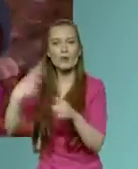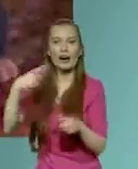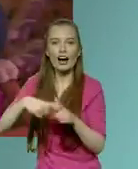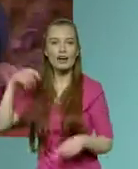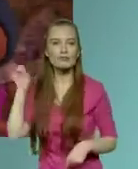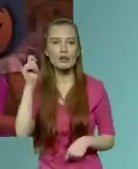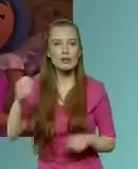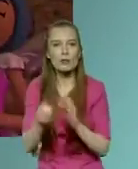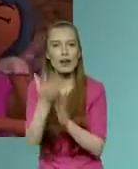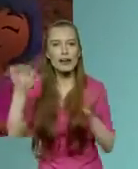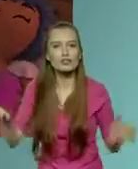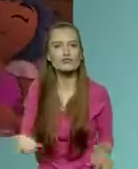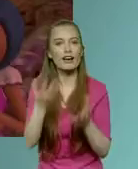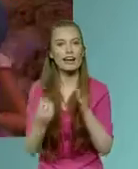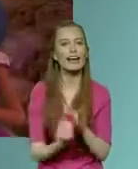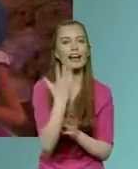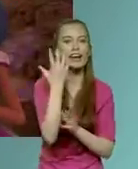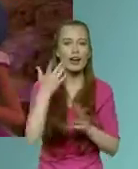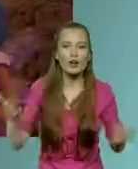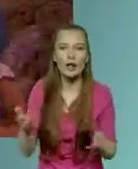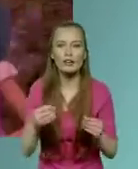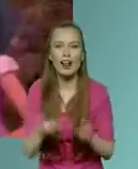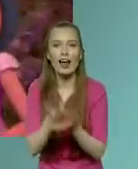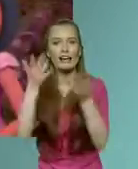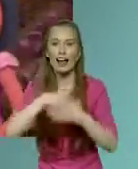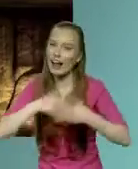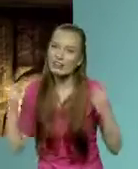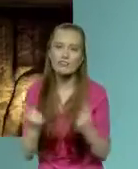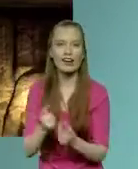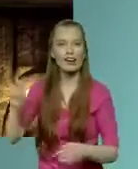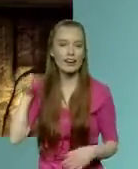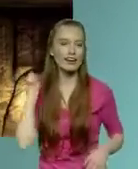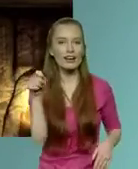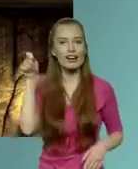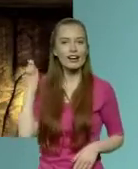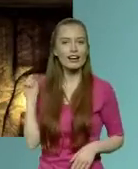of Spring! They will be lighter than anything.